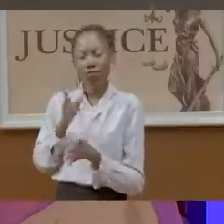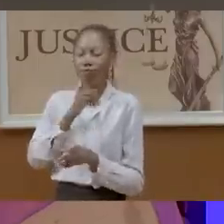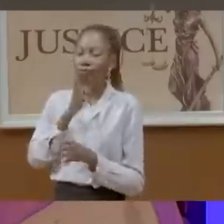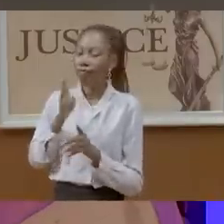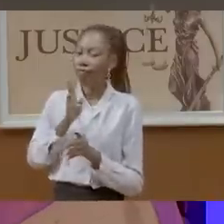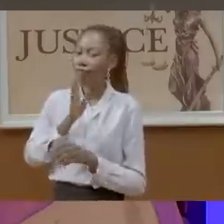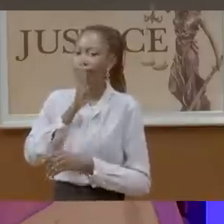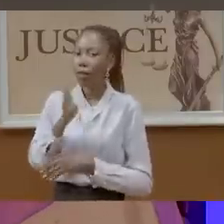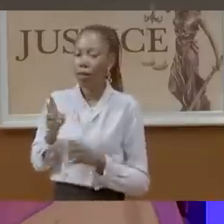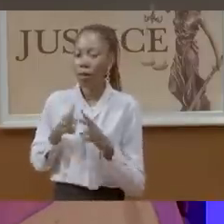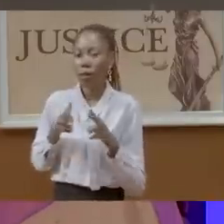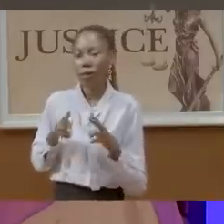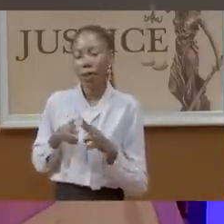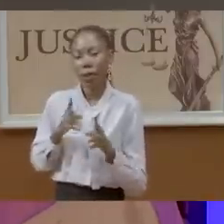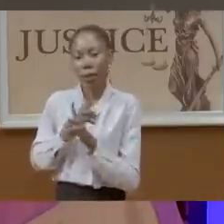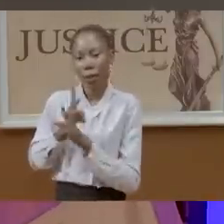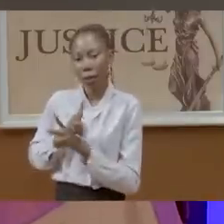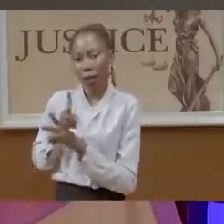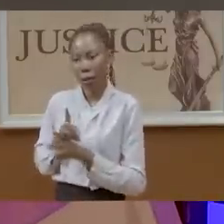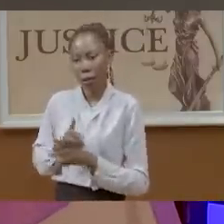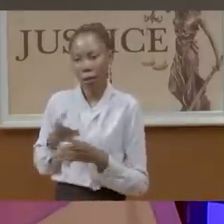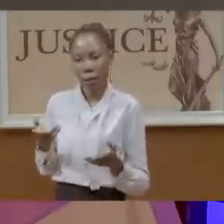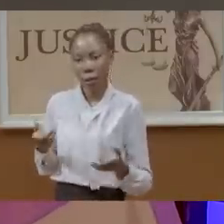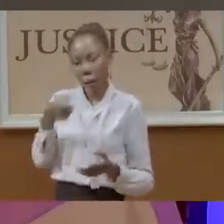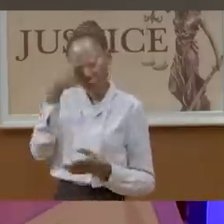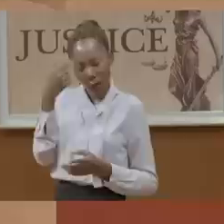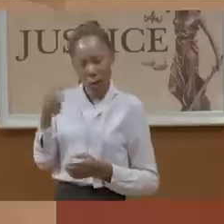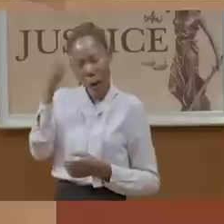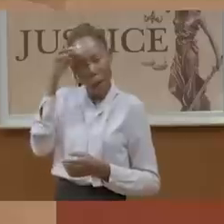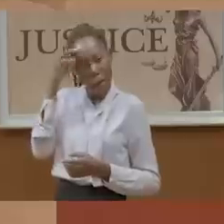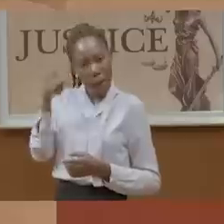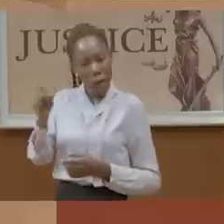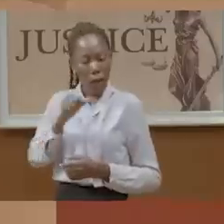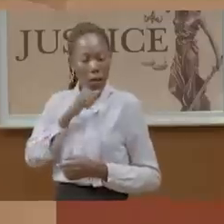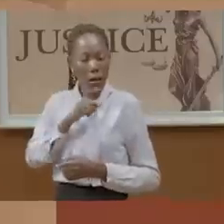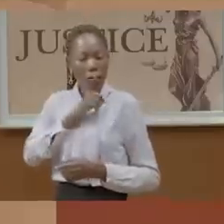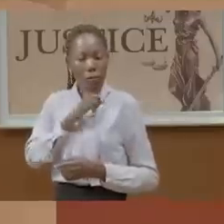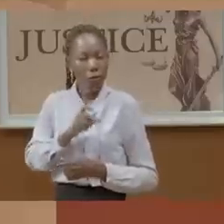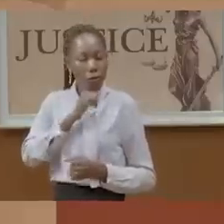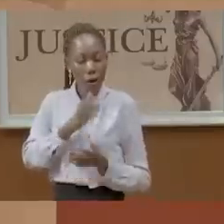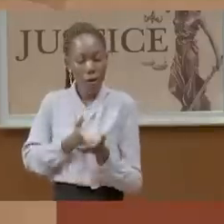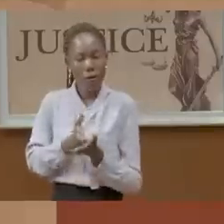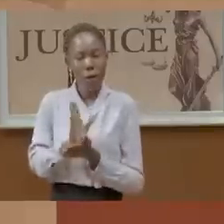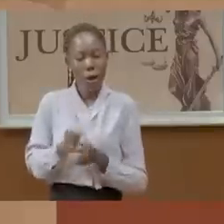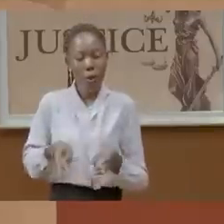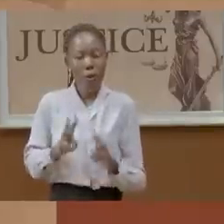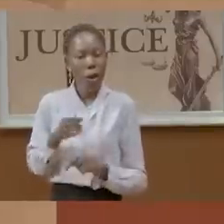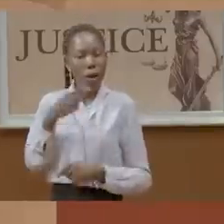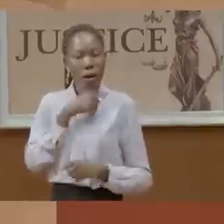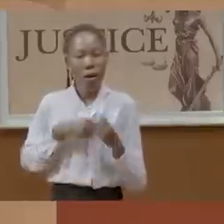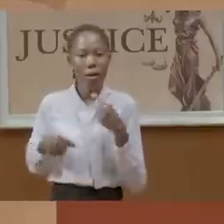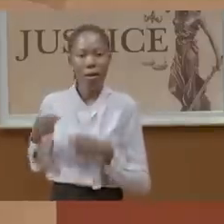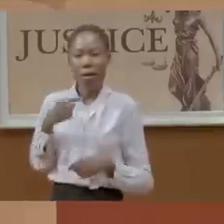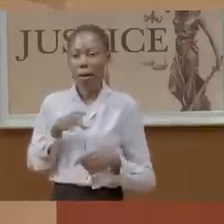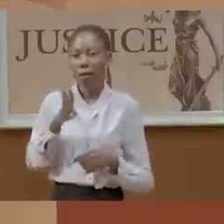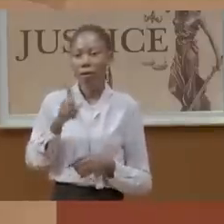very, very careful, because he's a very cunning person. I never even, you know, I mean, I was very